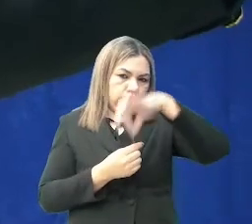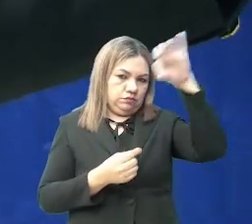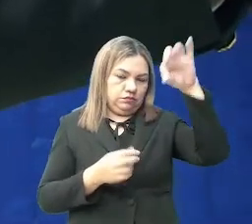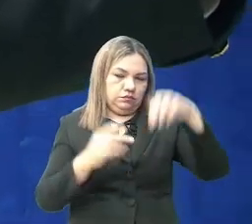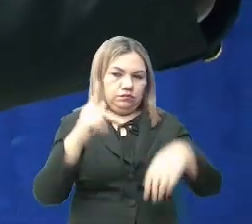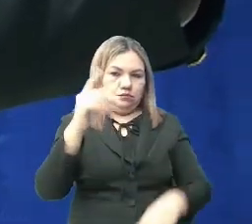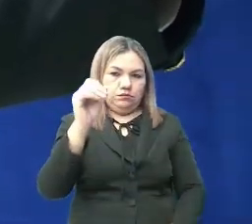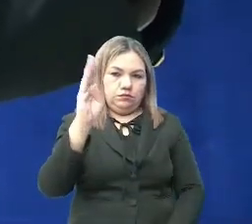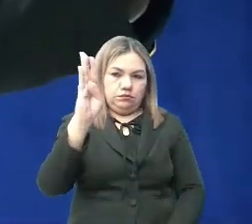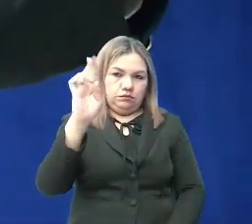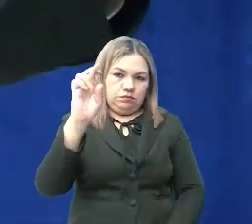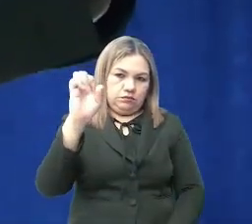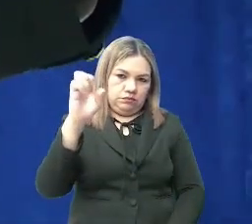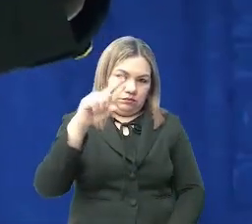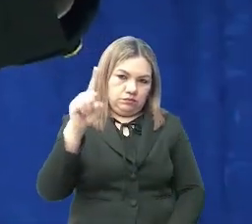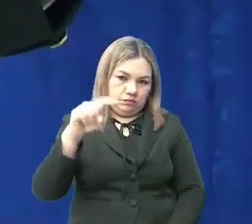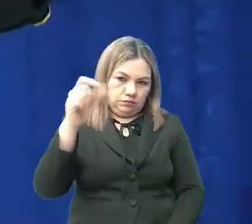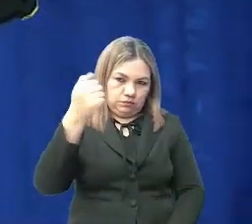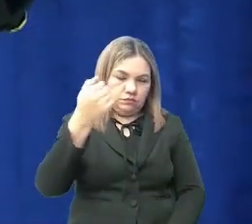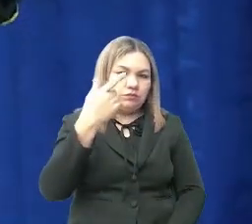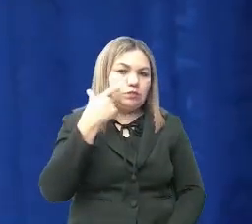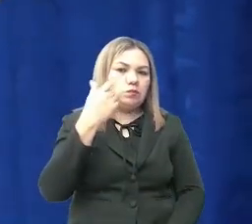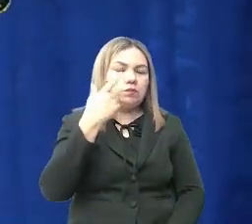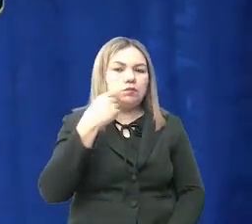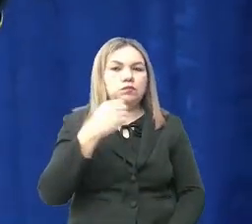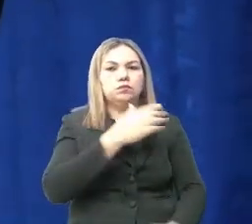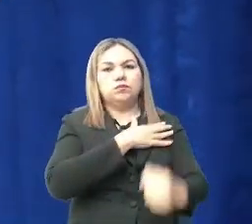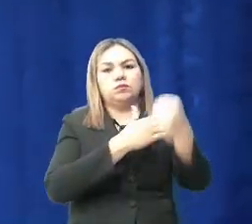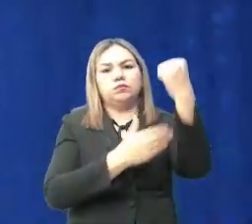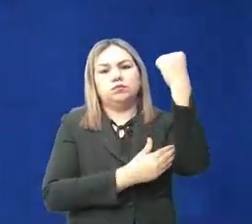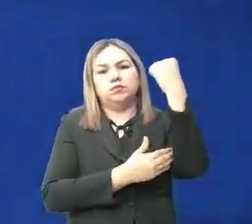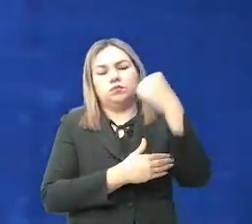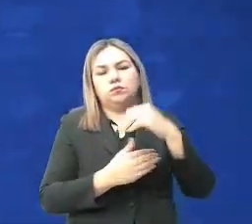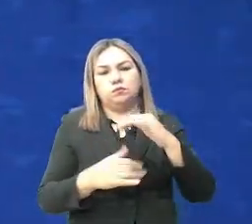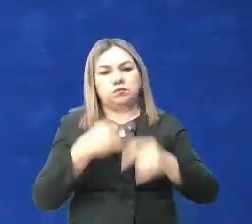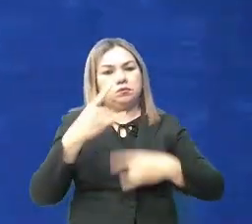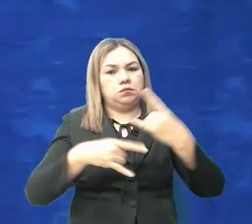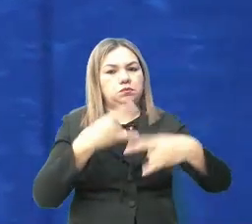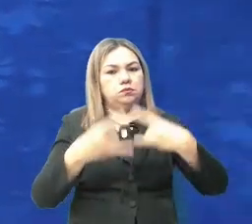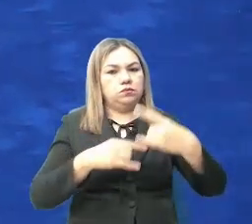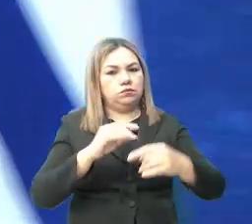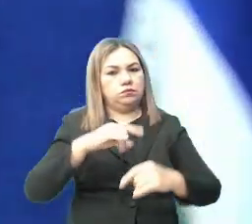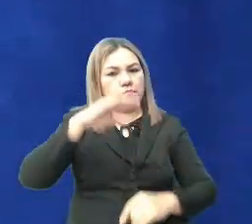armed person, a strong man. Poverty.